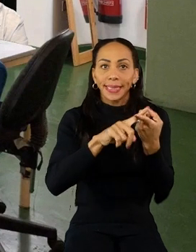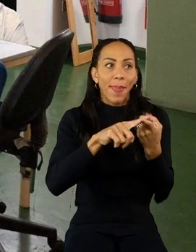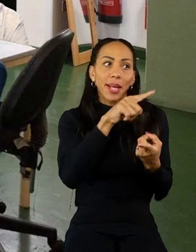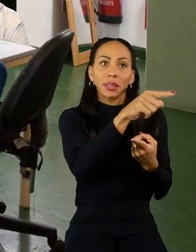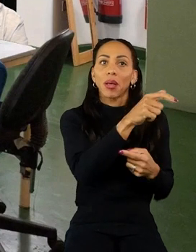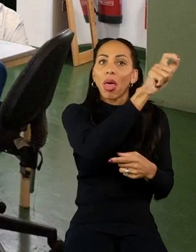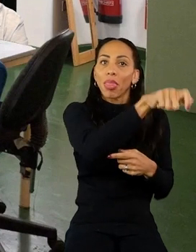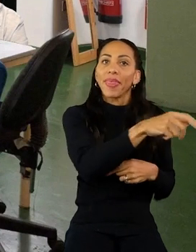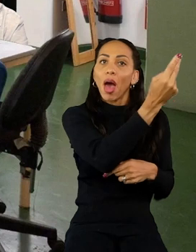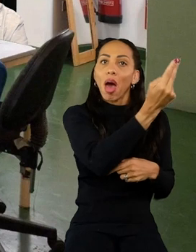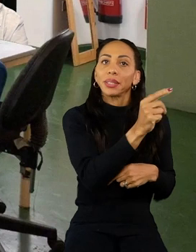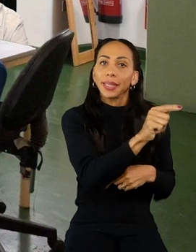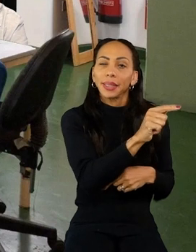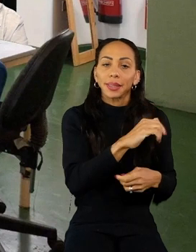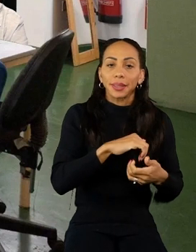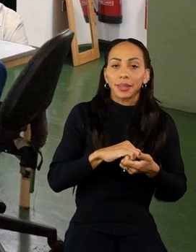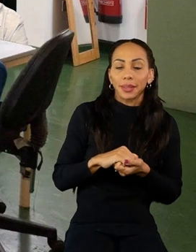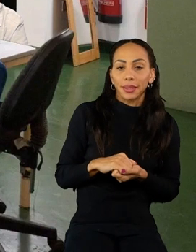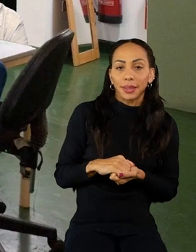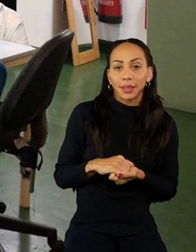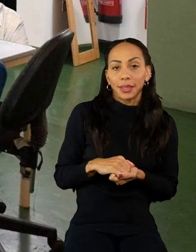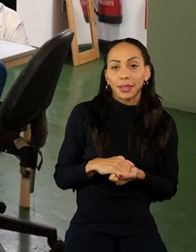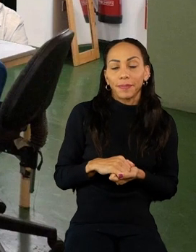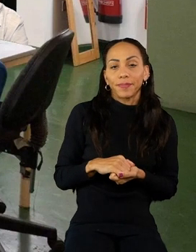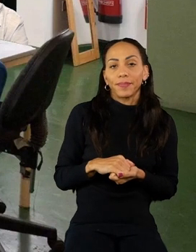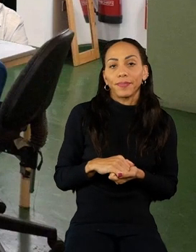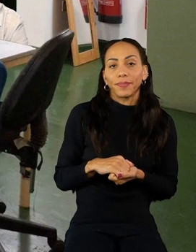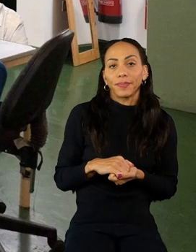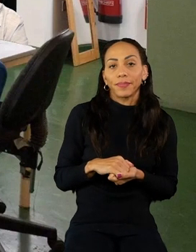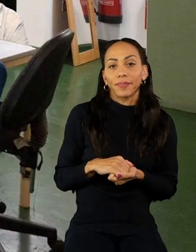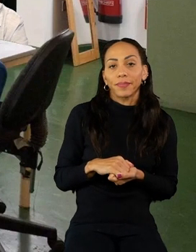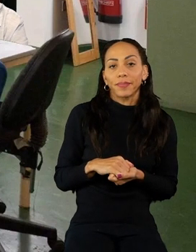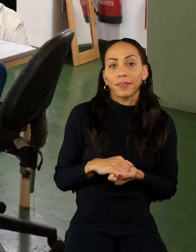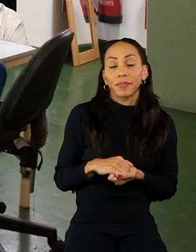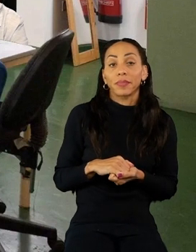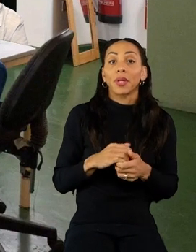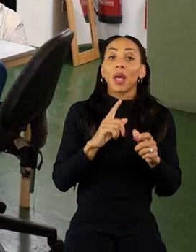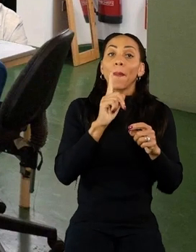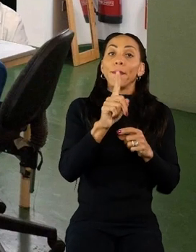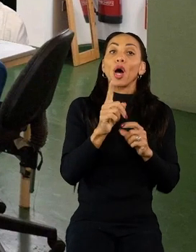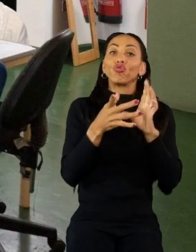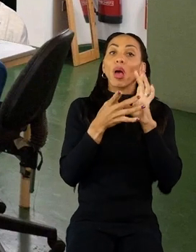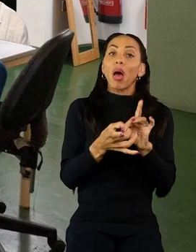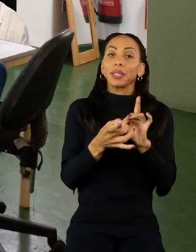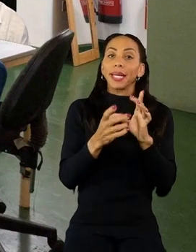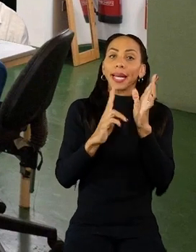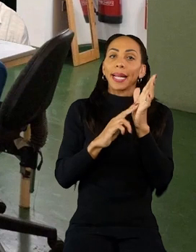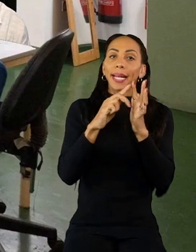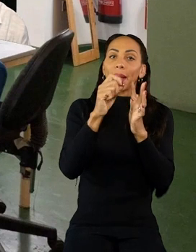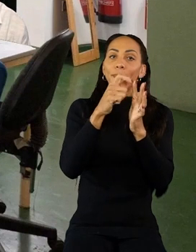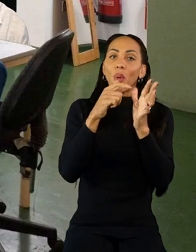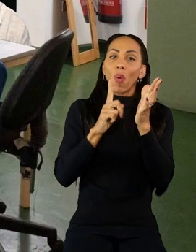will determine these elements depending on what the artist wants to do. But in our workshops